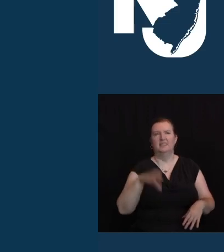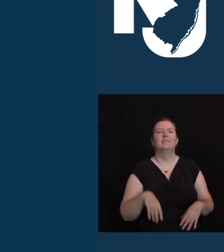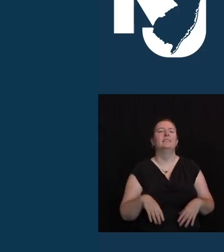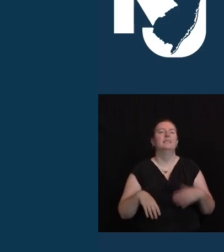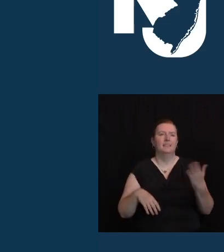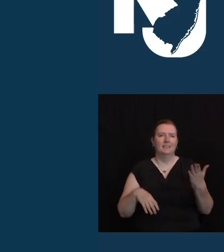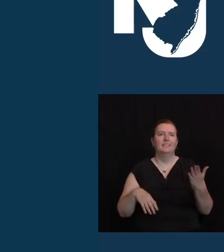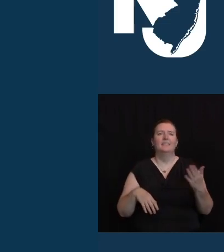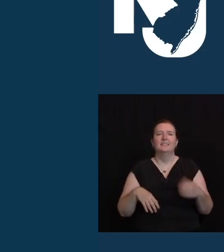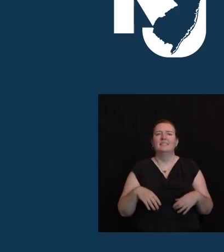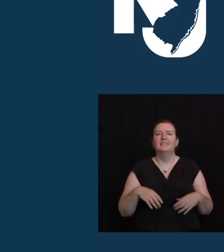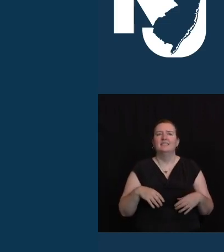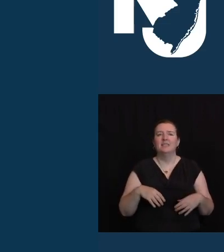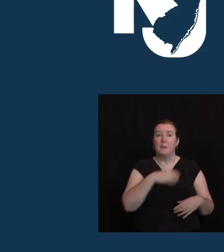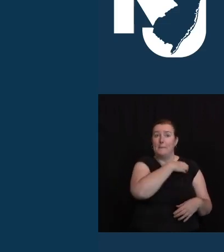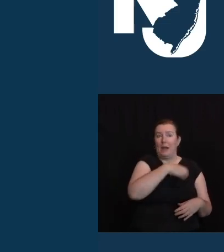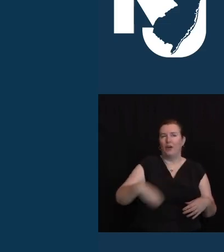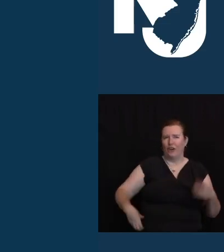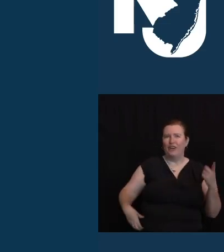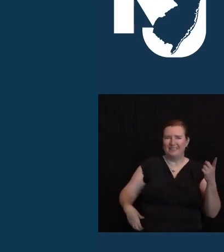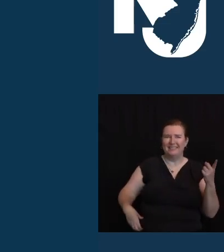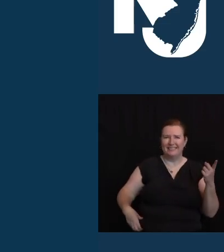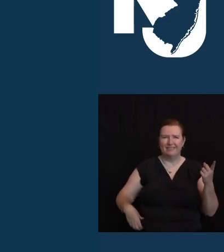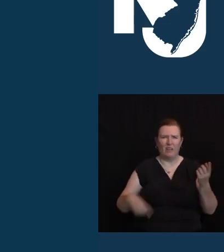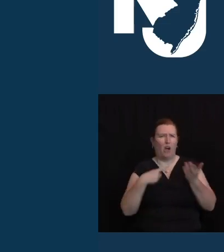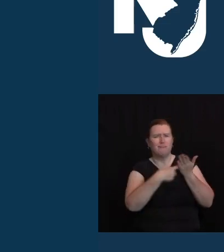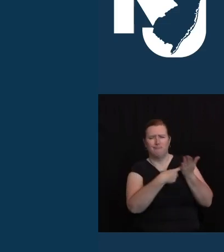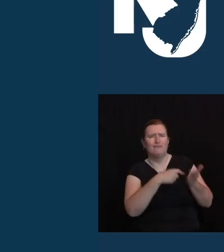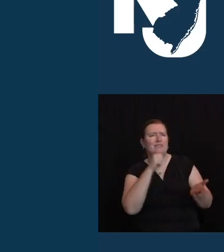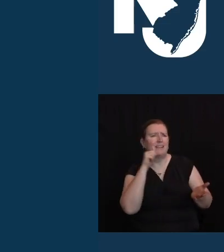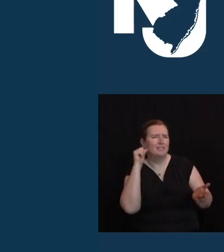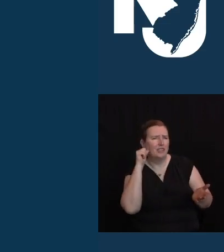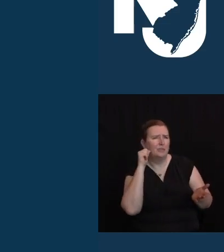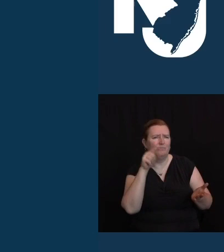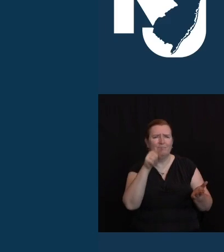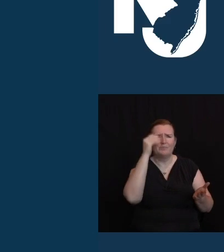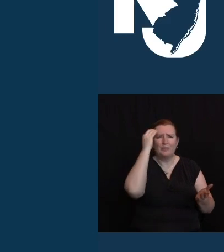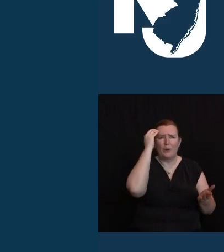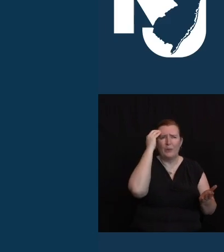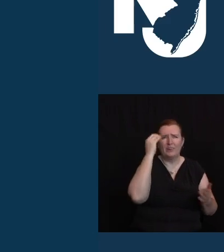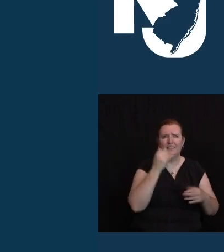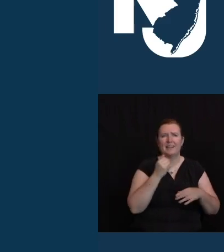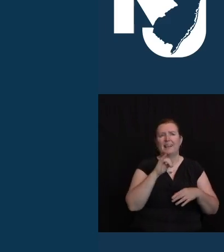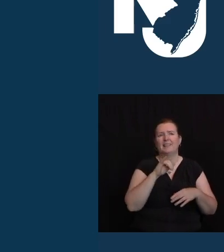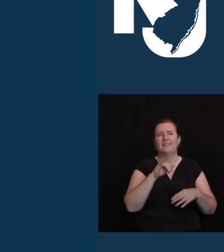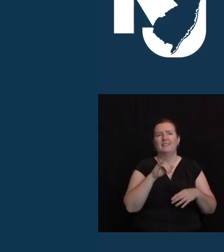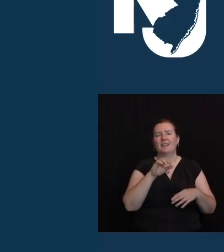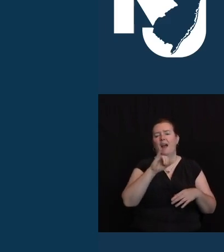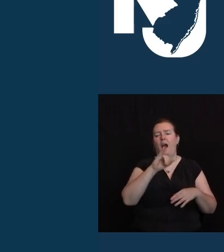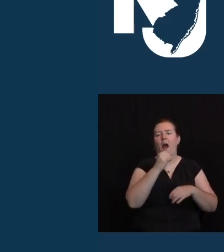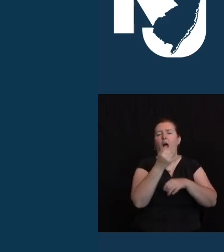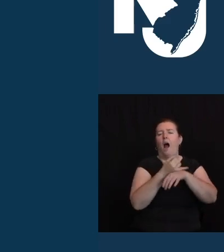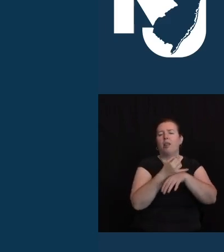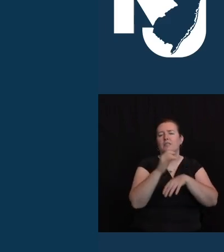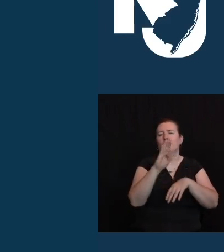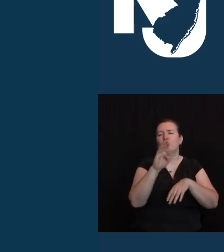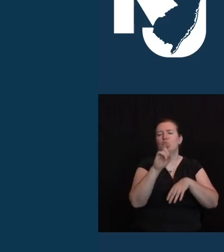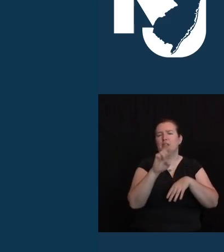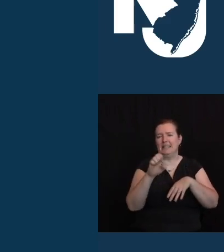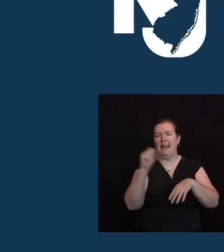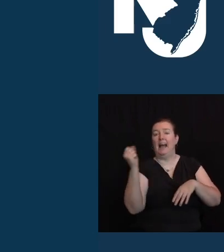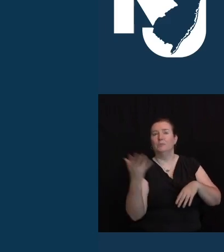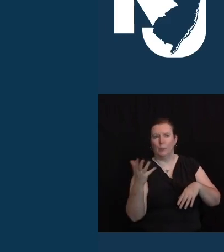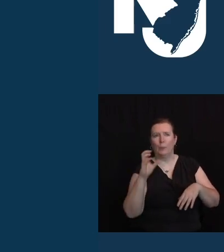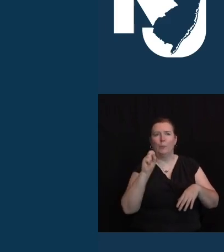forth yesterday, its mayor, you probably know the Island Breeze Casino. Island Breeze is an arcade on the promenade owned by the